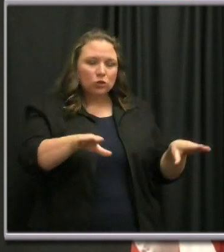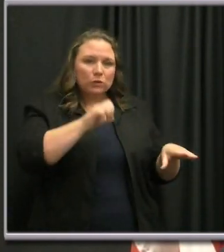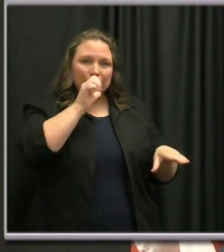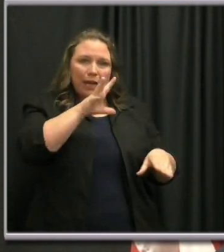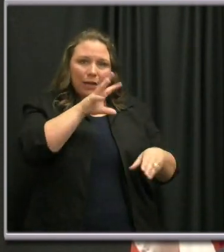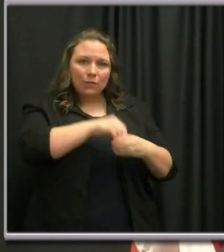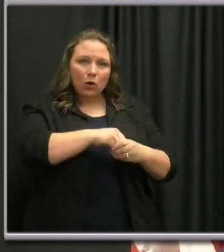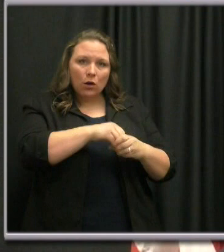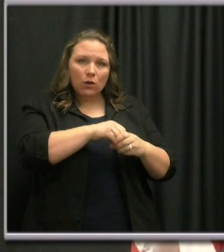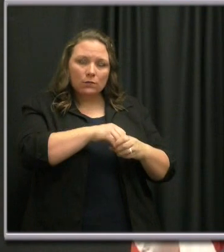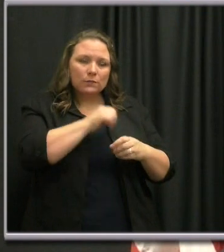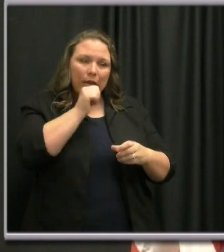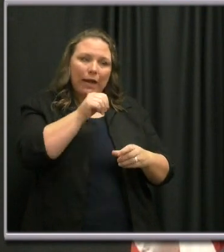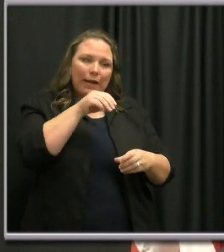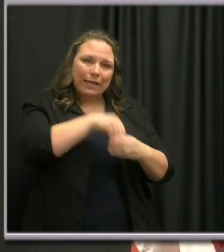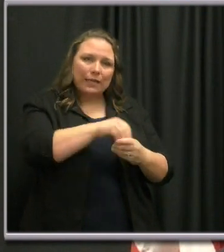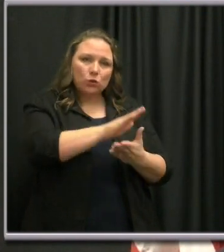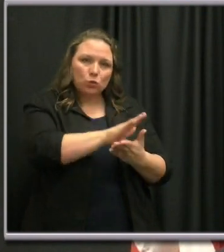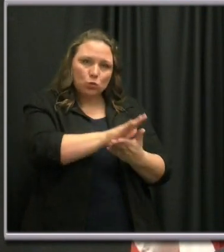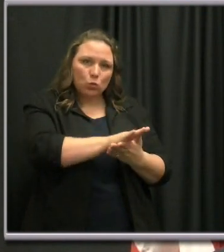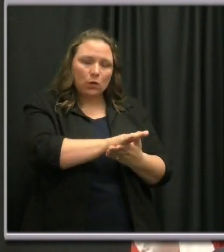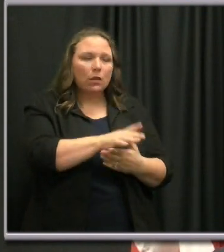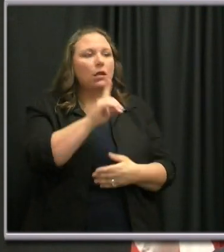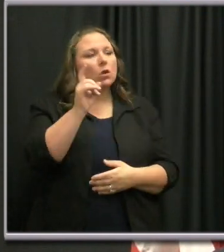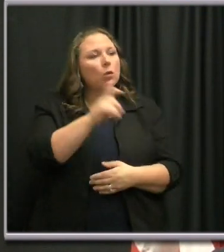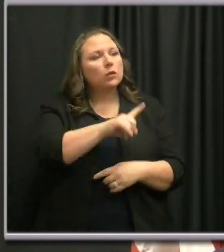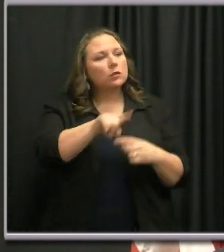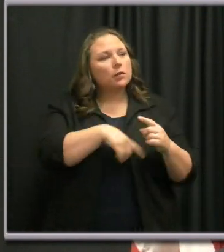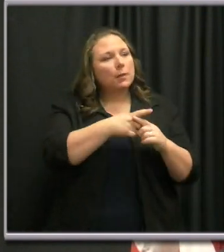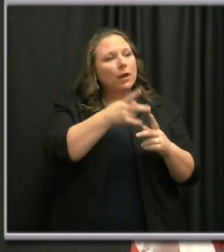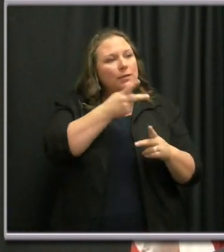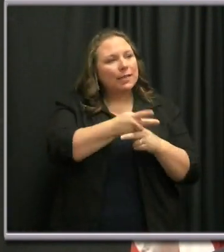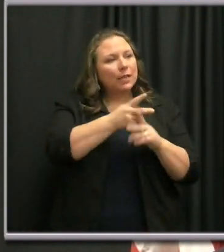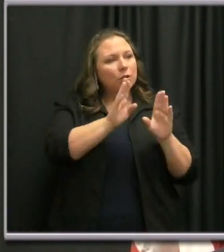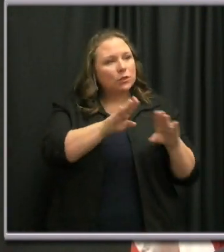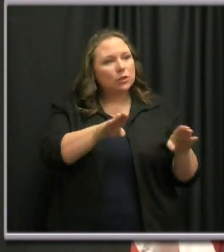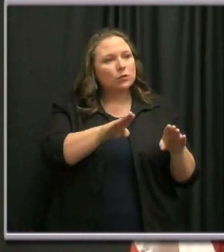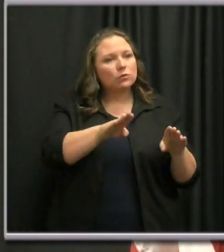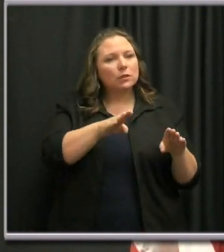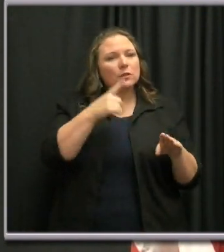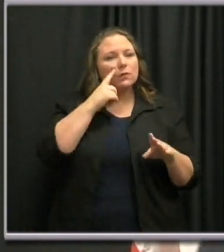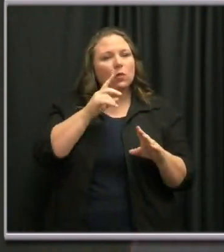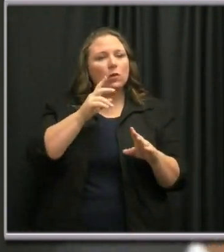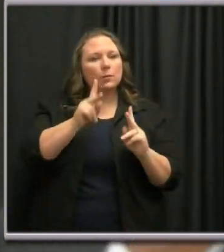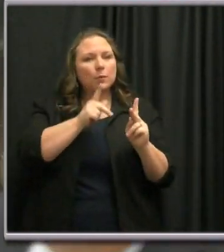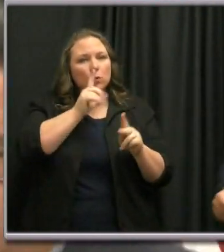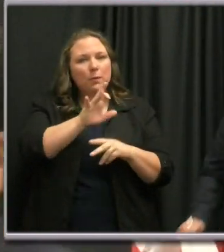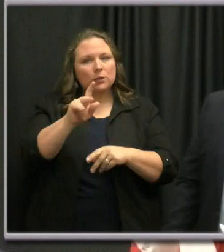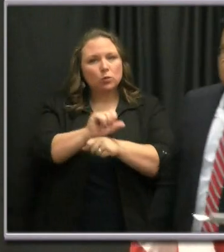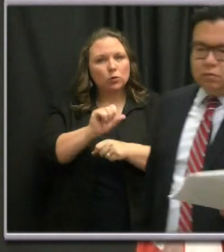Question is about childcare for the workers who are going back to work over the next few weeks.